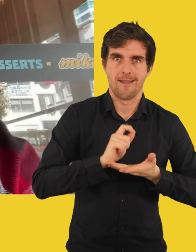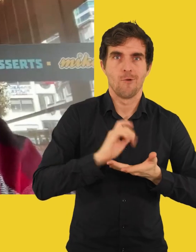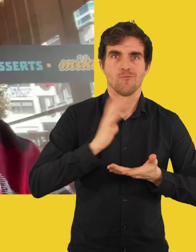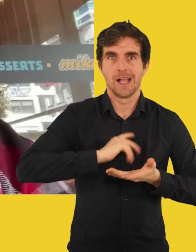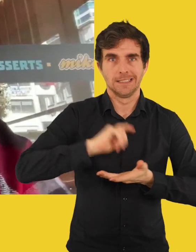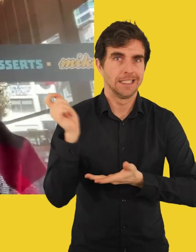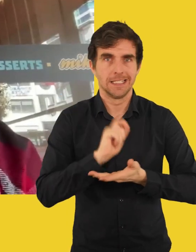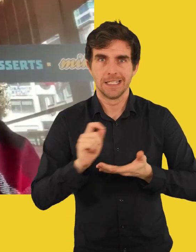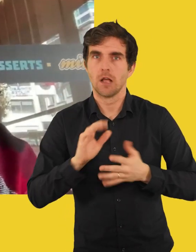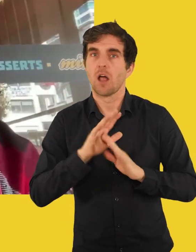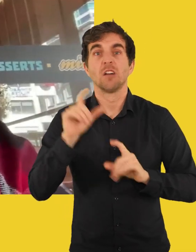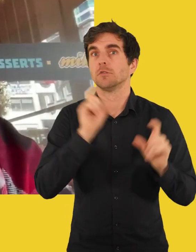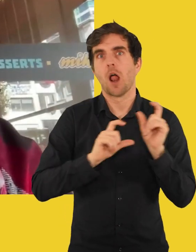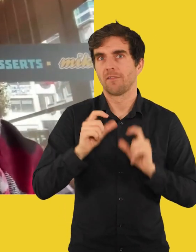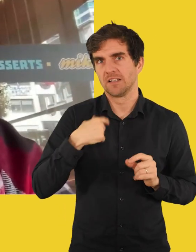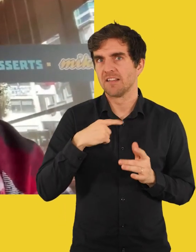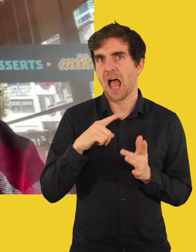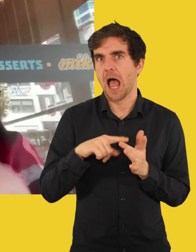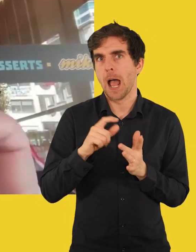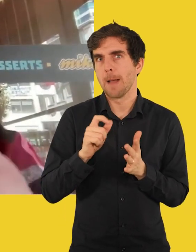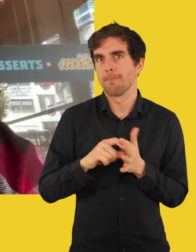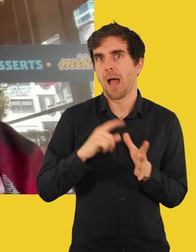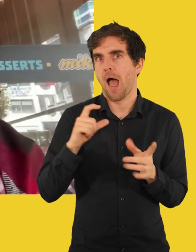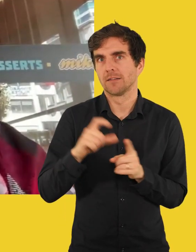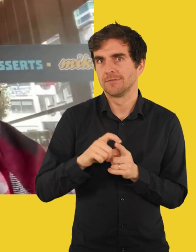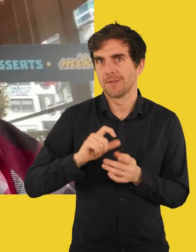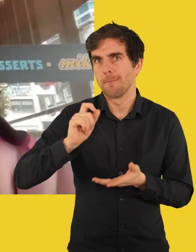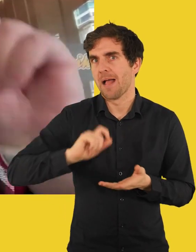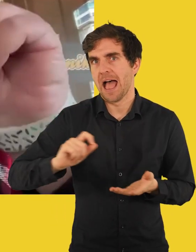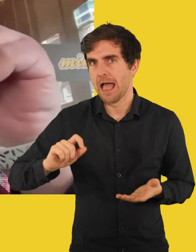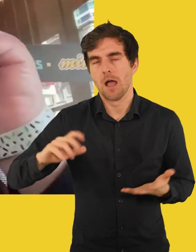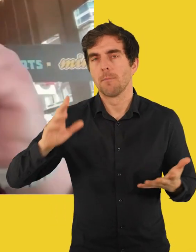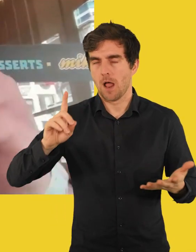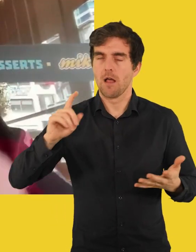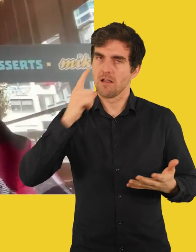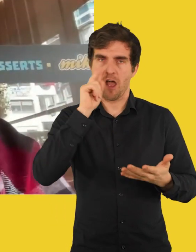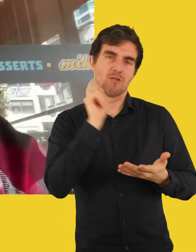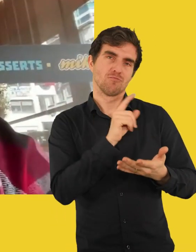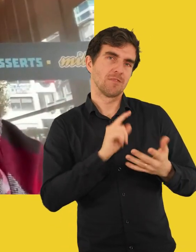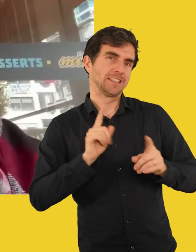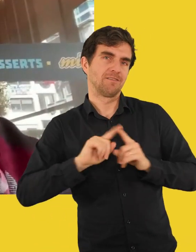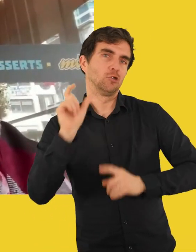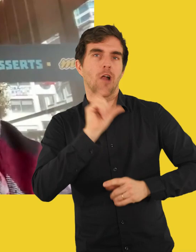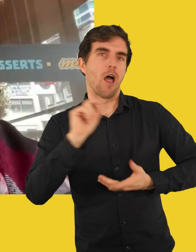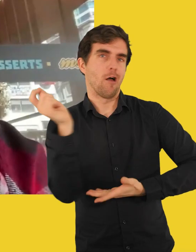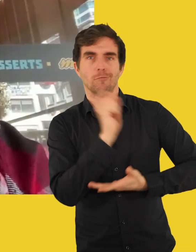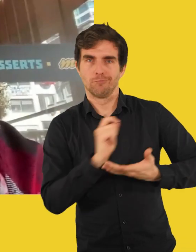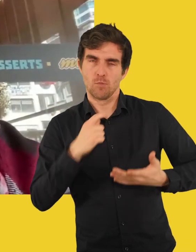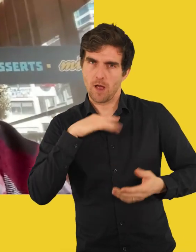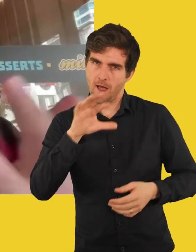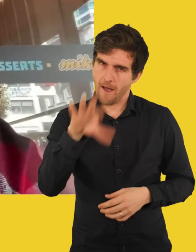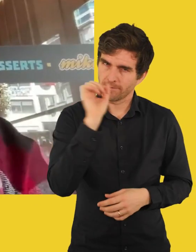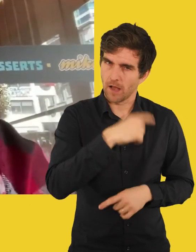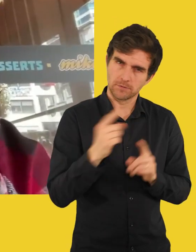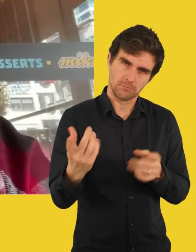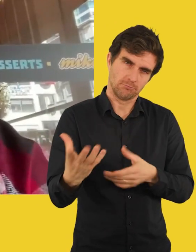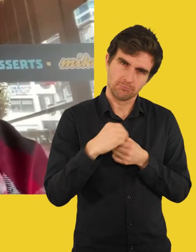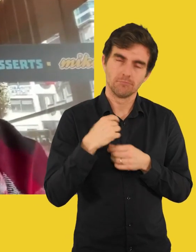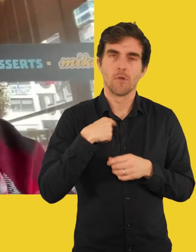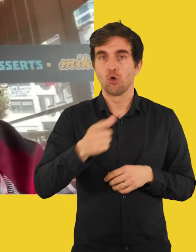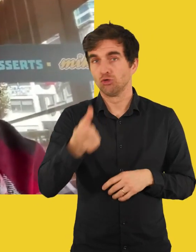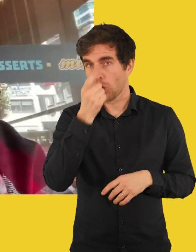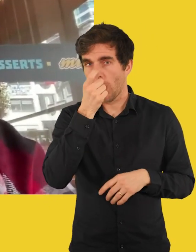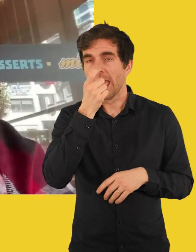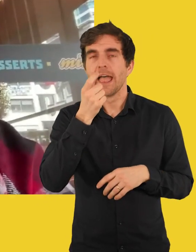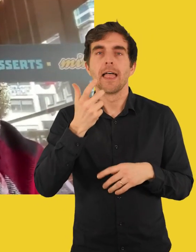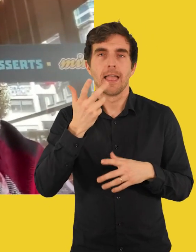of colorful pens. It's not colorful, but it's iPad pens. But we picked up pens to design a new economy, and invite you to join